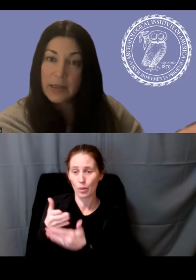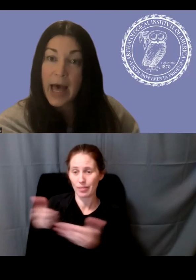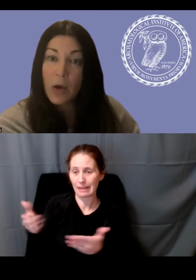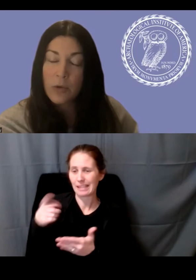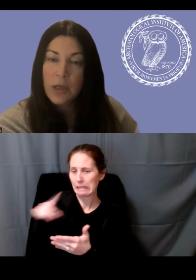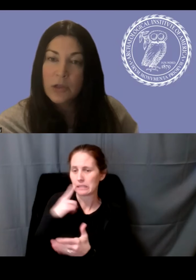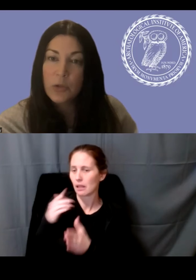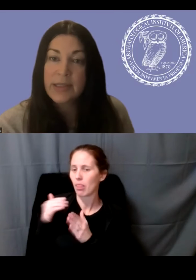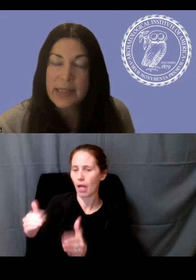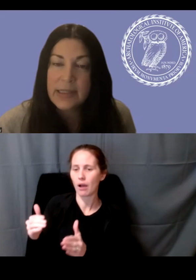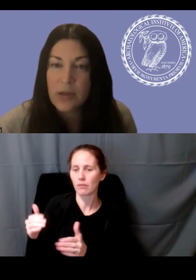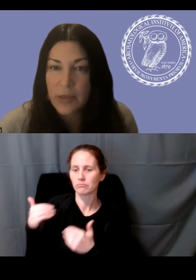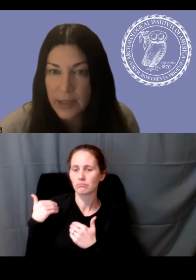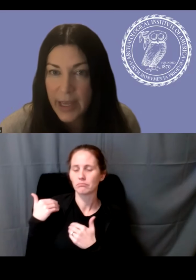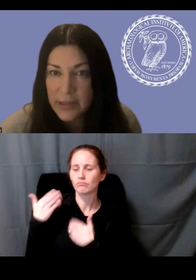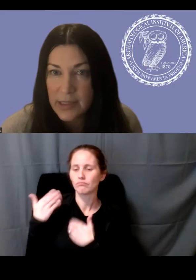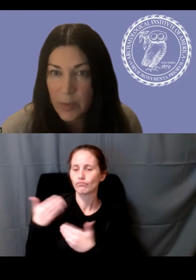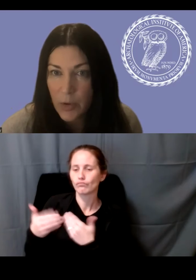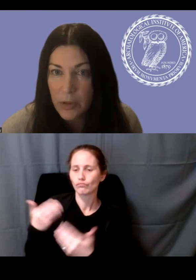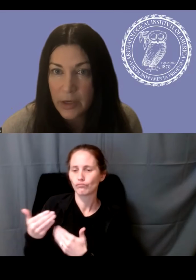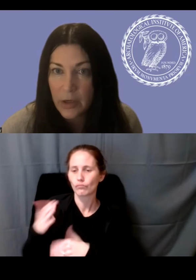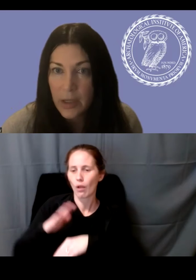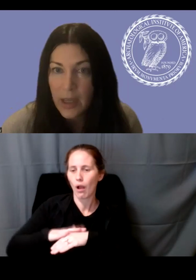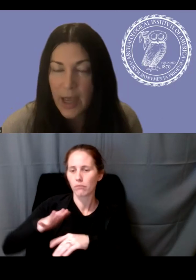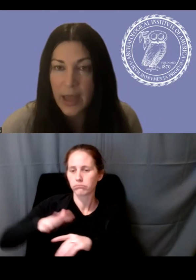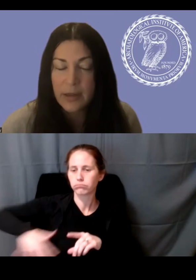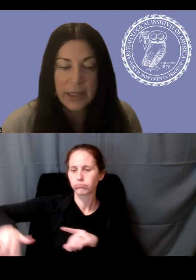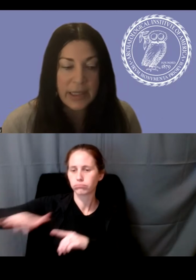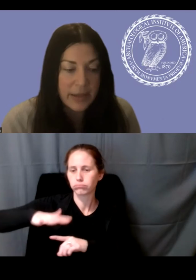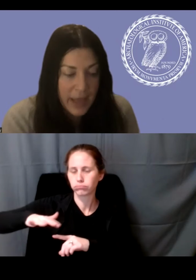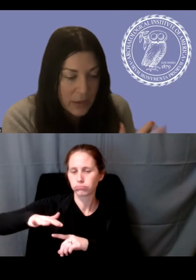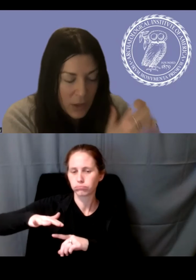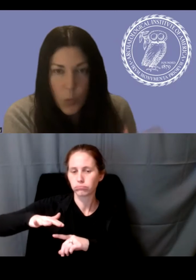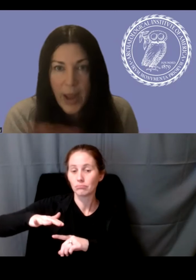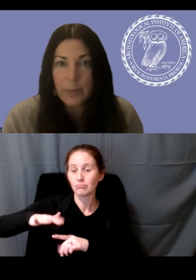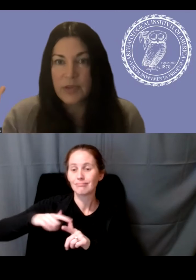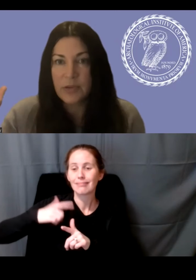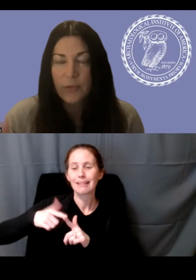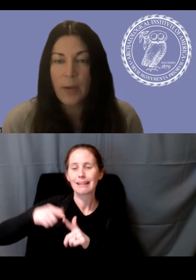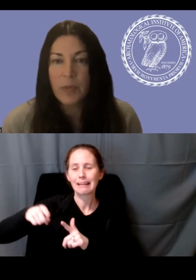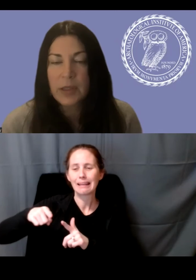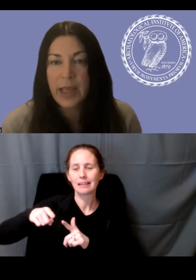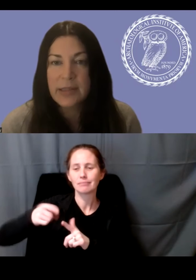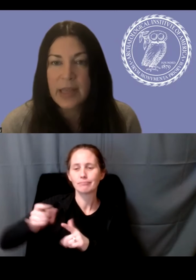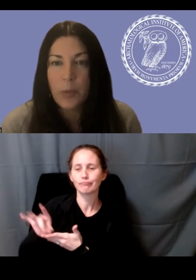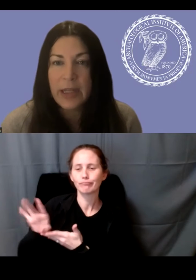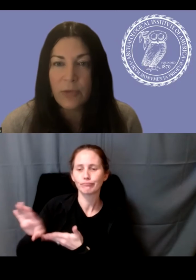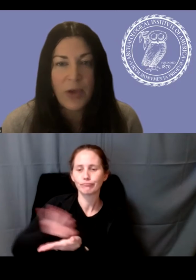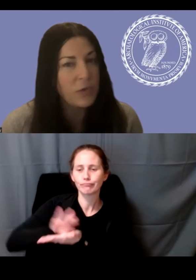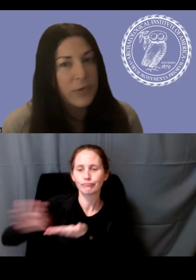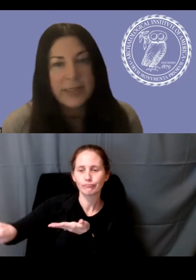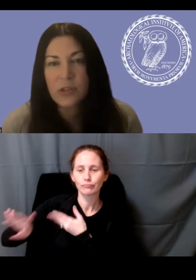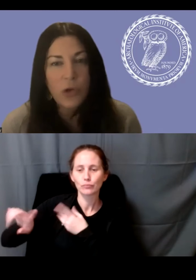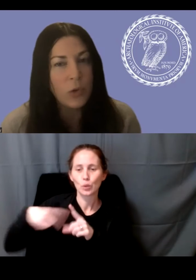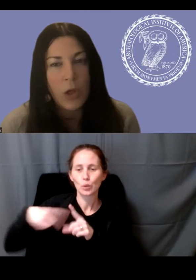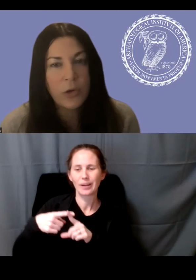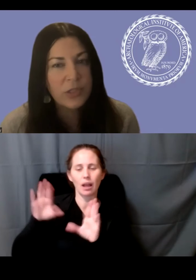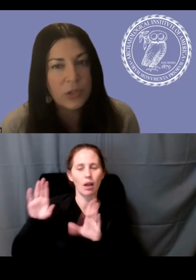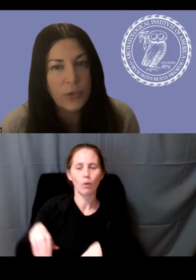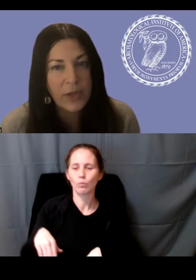had allowed to exist on the landscape earlier, and that he then wiped from the landscape when he felt, no, this is